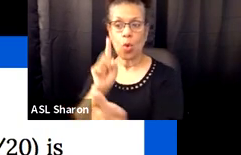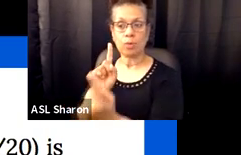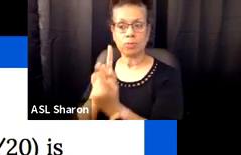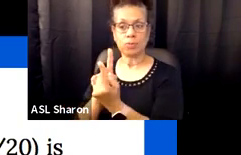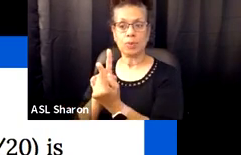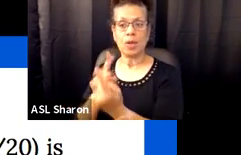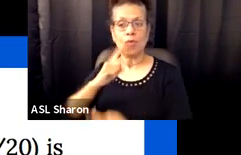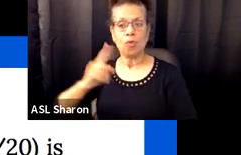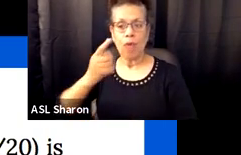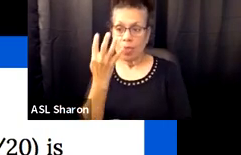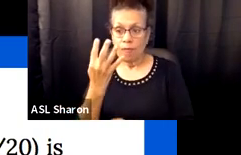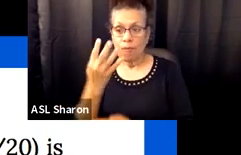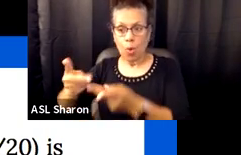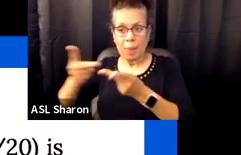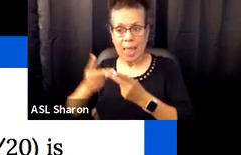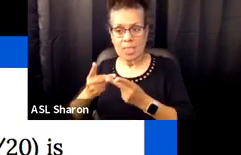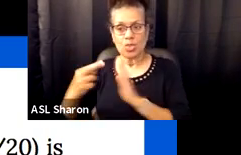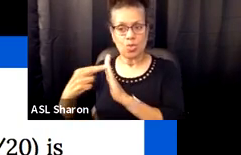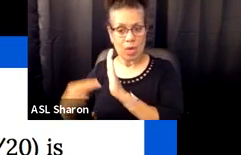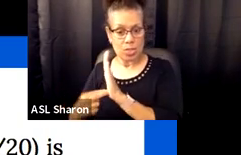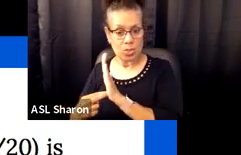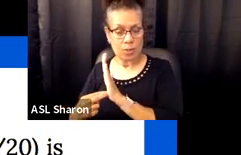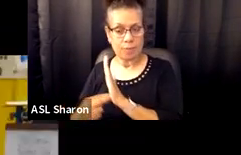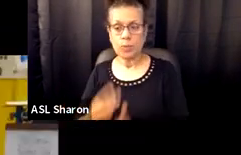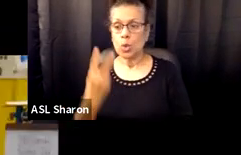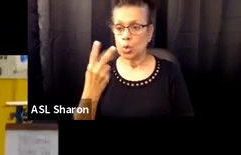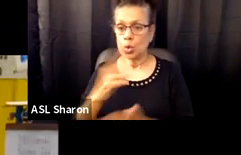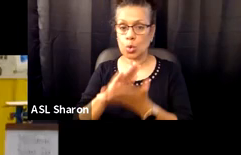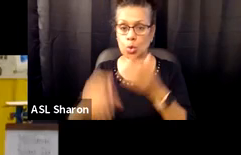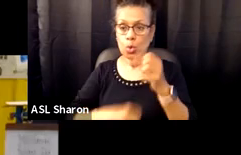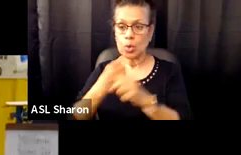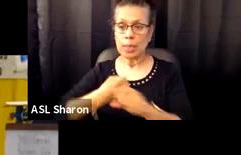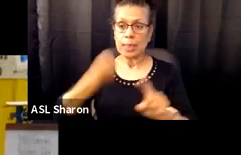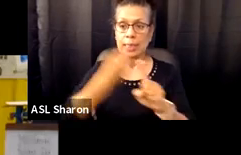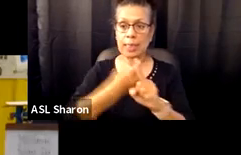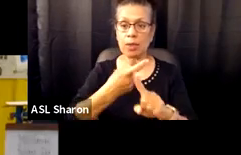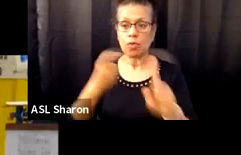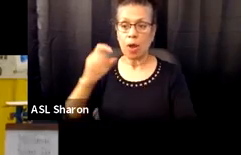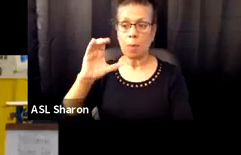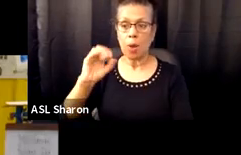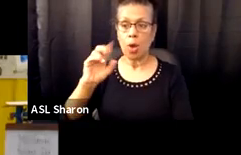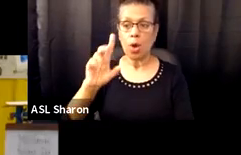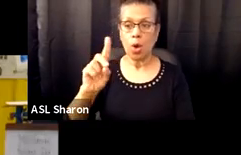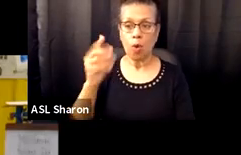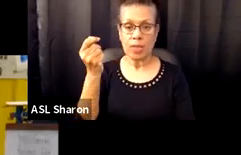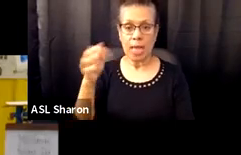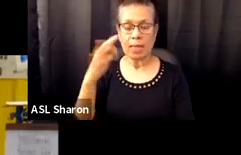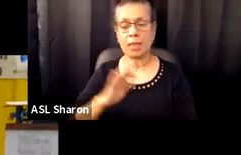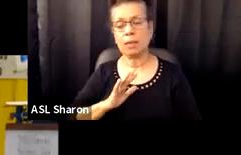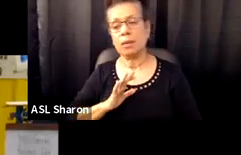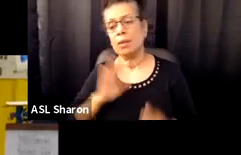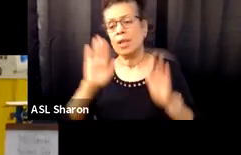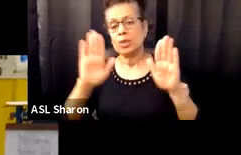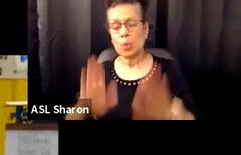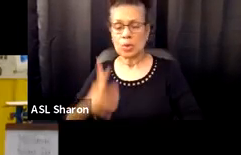welcome centers following two school years impacted by the covet 19 pandemic it's wonderful to see such